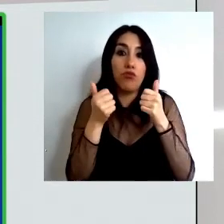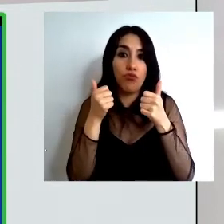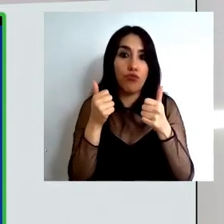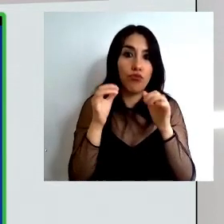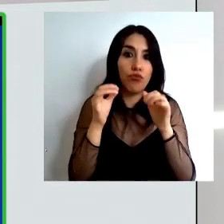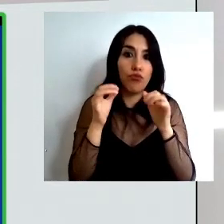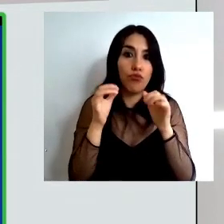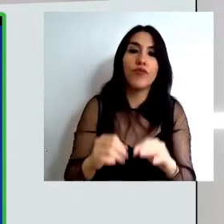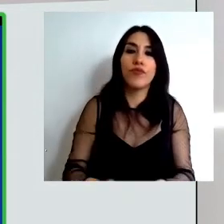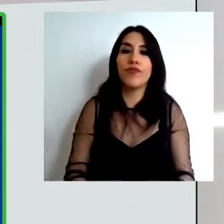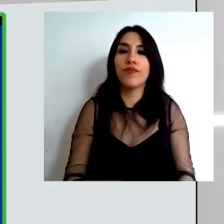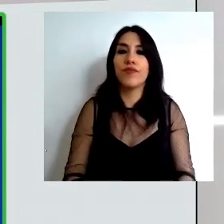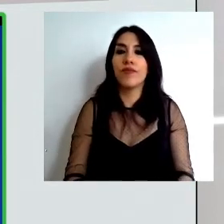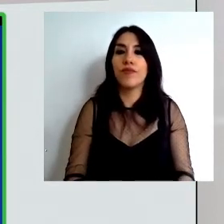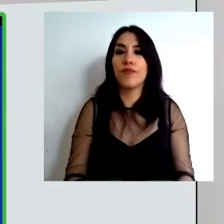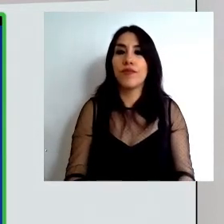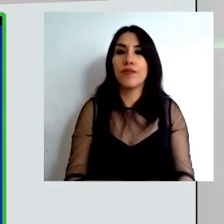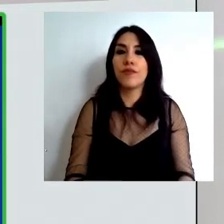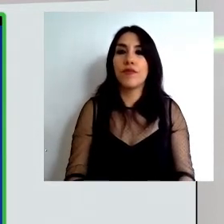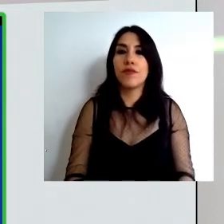into the chat. Indeed.